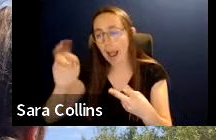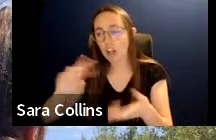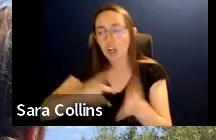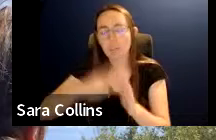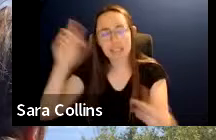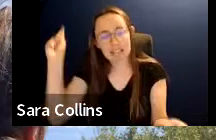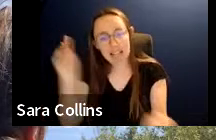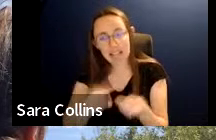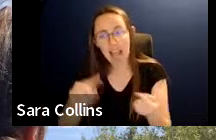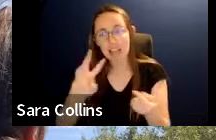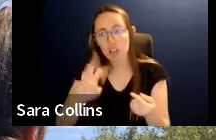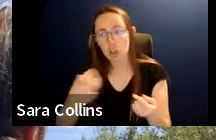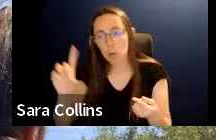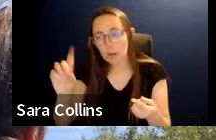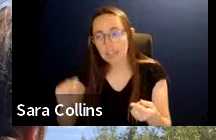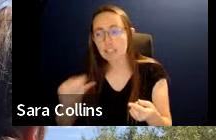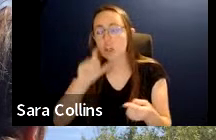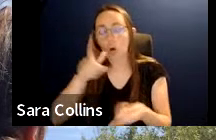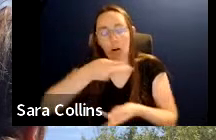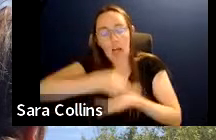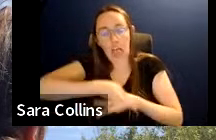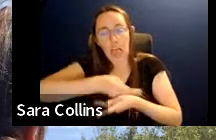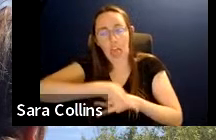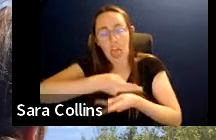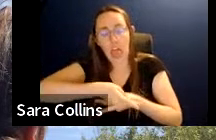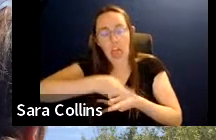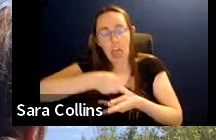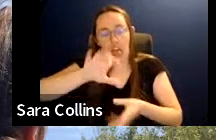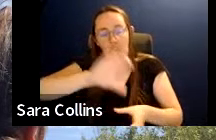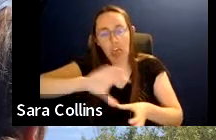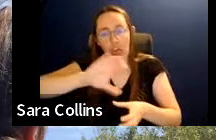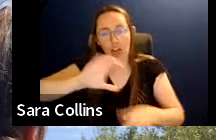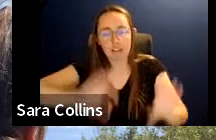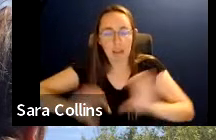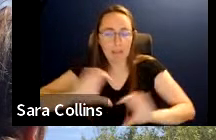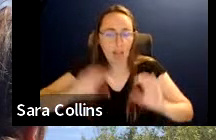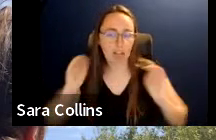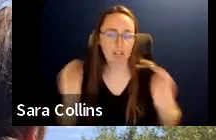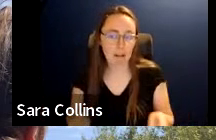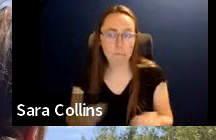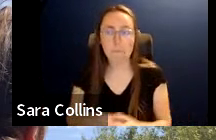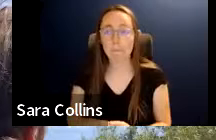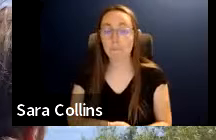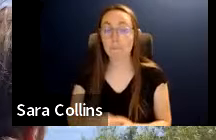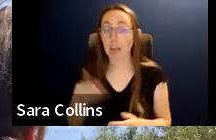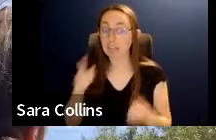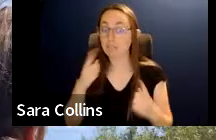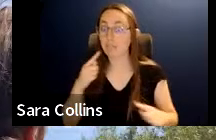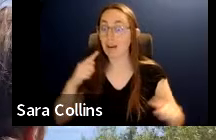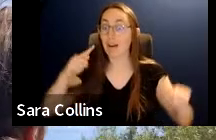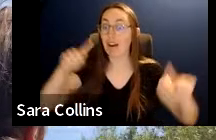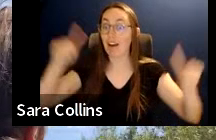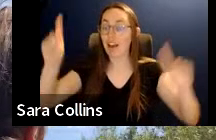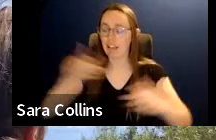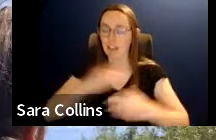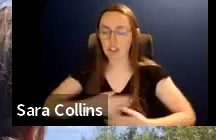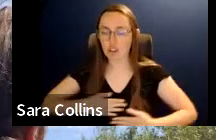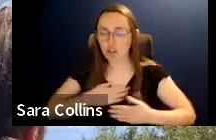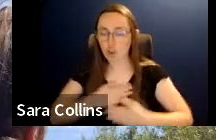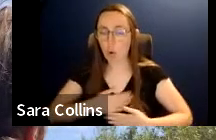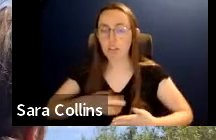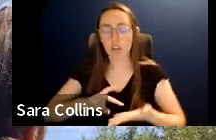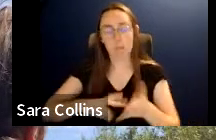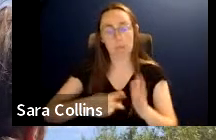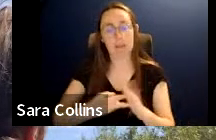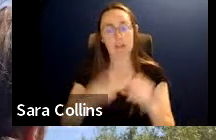so that we're not having to treat weeds with any chemicals. But he's had enough success with that and enjoys it that he's